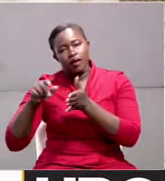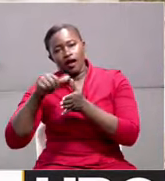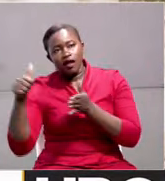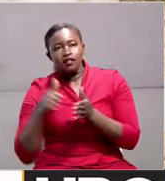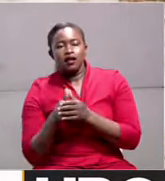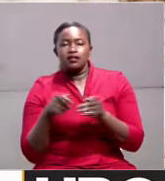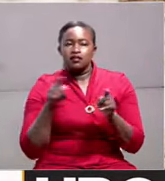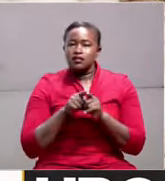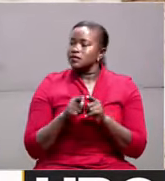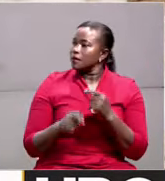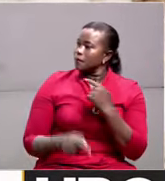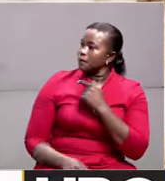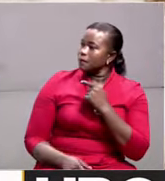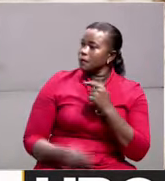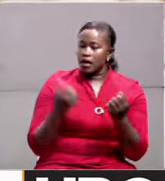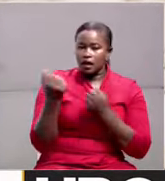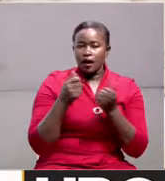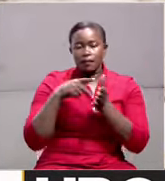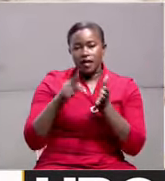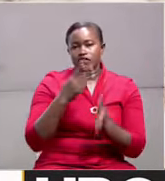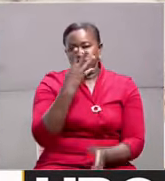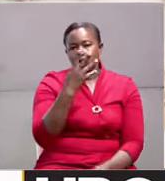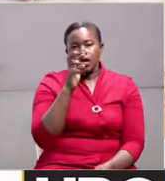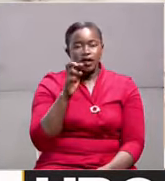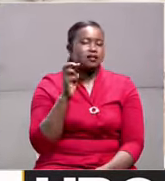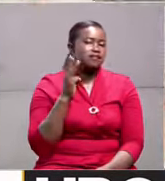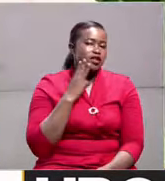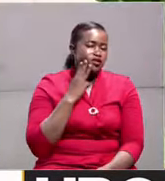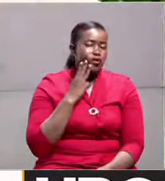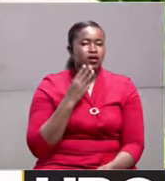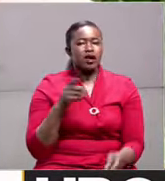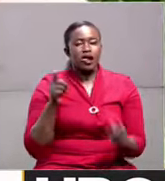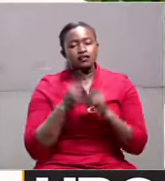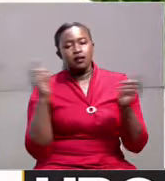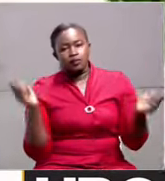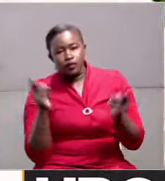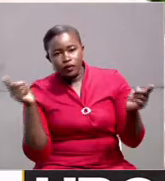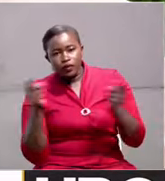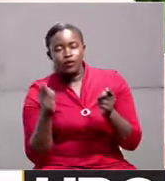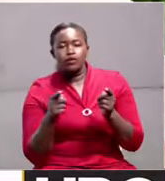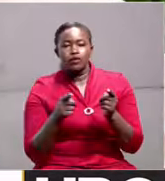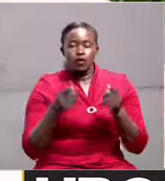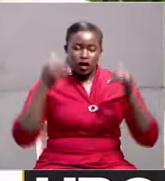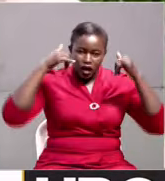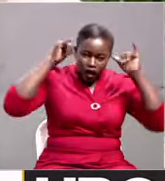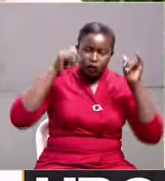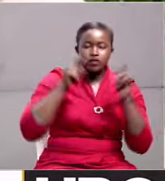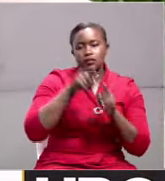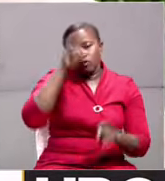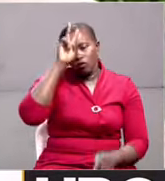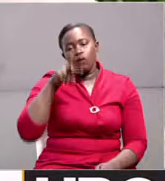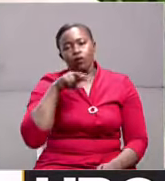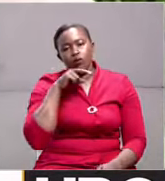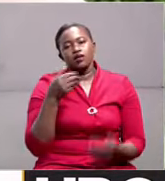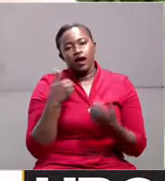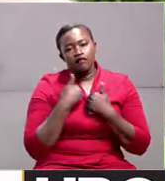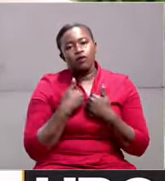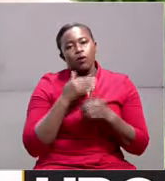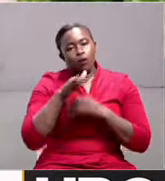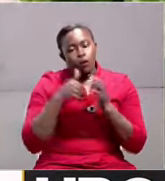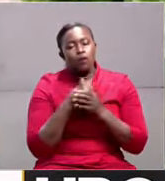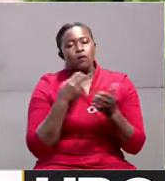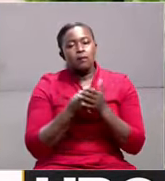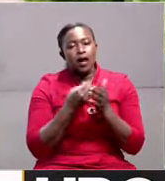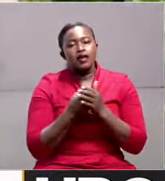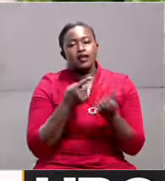nagigula miliyoni 48 ebirala nunzeeko ninayo obute butono ate ninayo n'obuguzi bwawe nira nabwo buva mumanyi pulezidenti